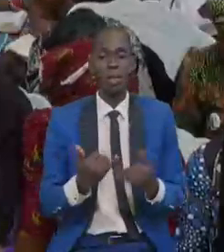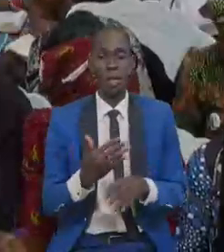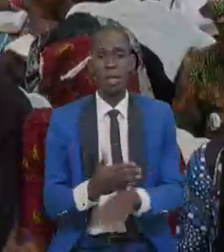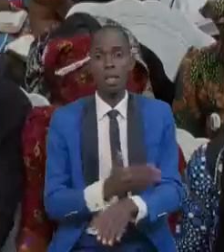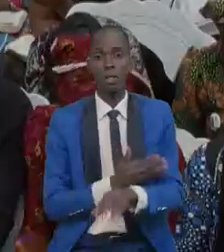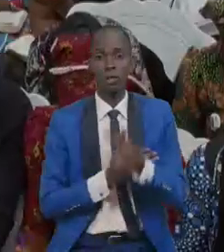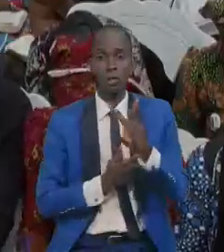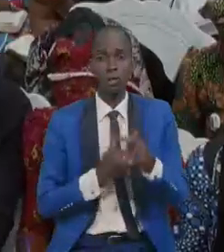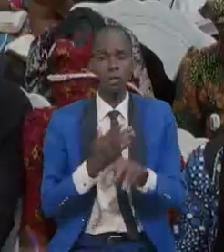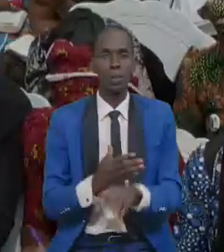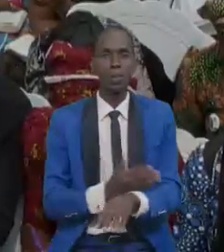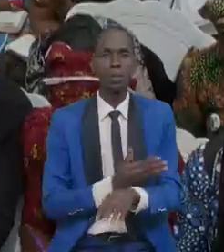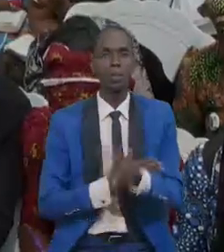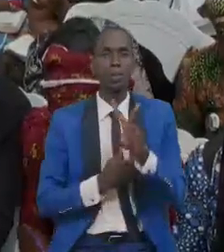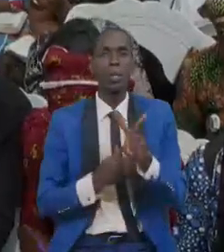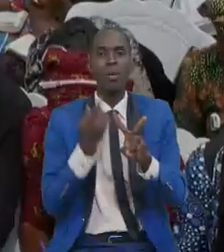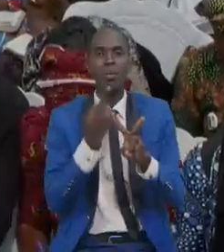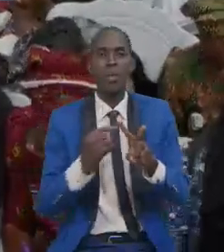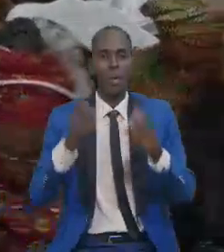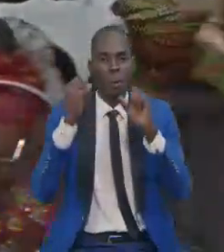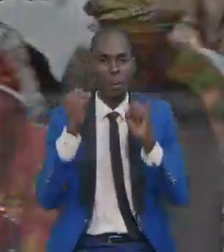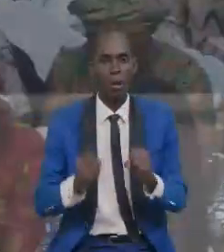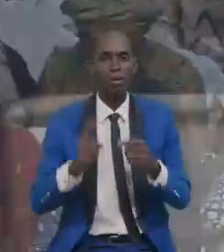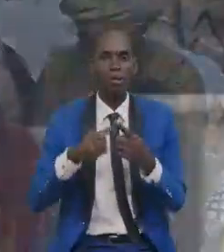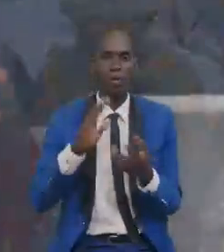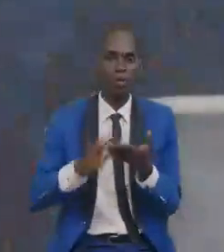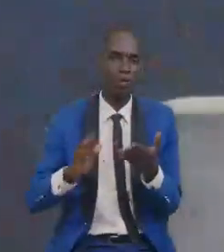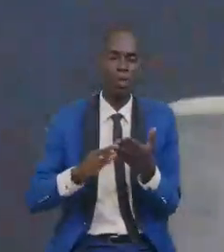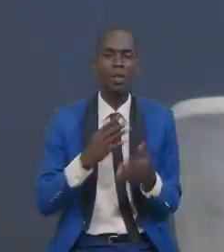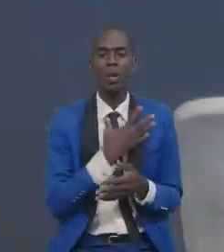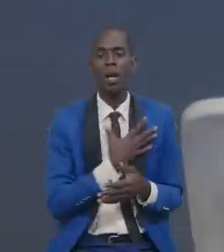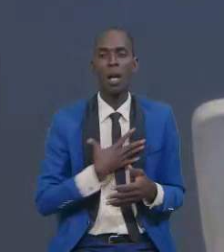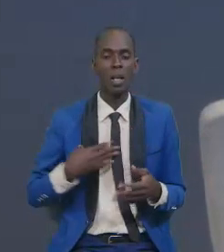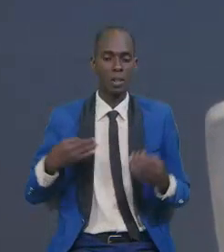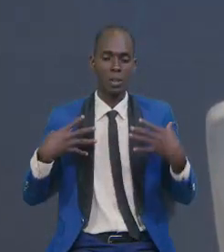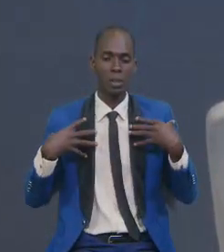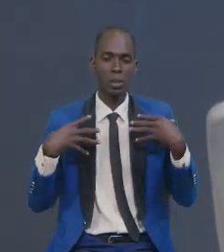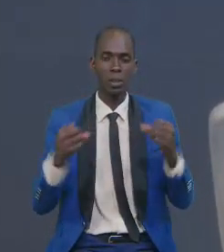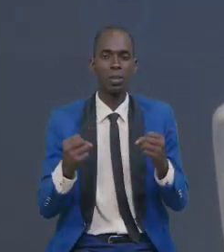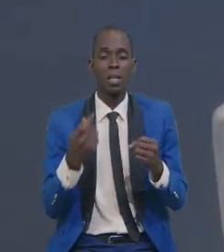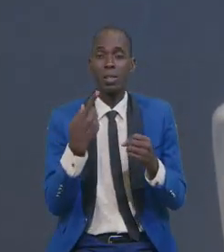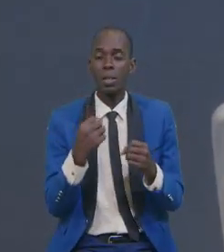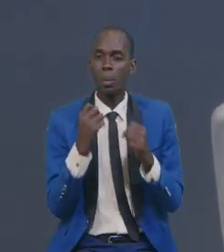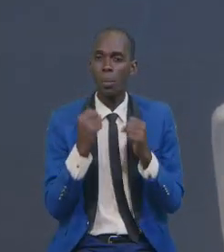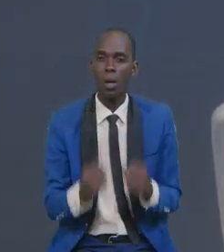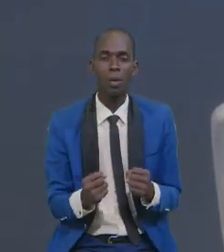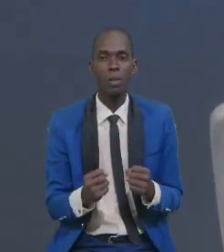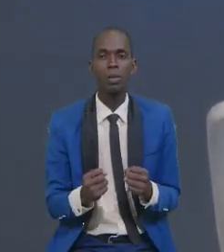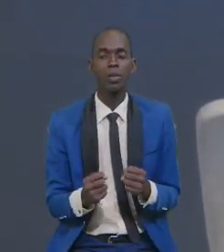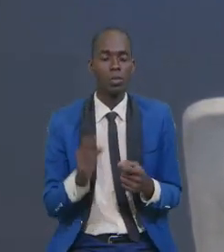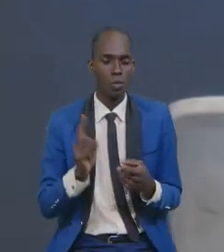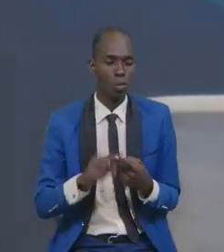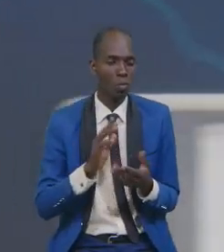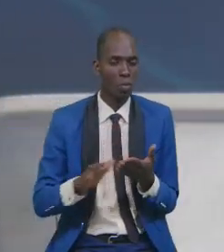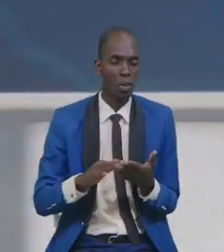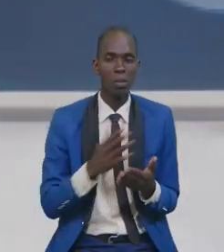Number two is the power to forgive and heal. The power to forgive